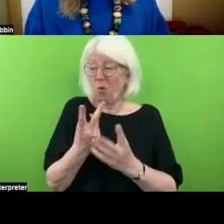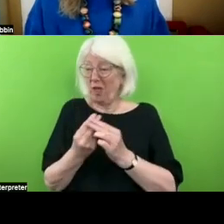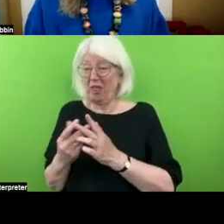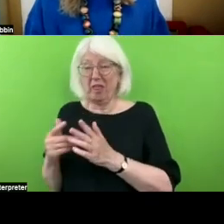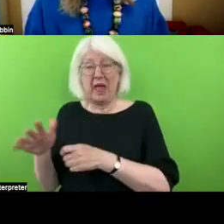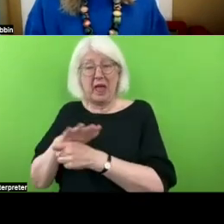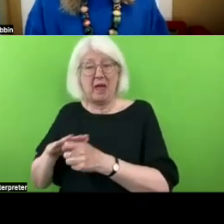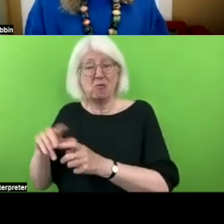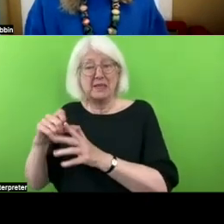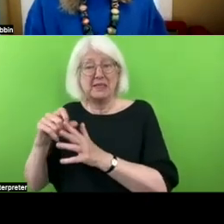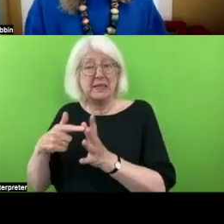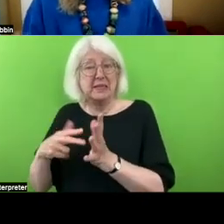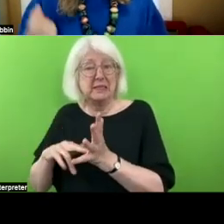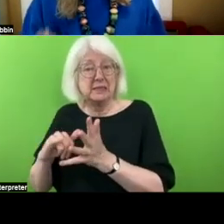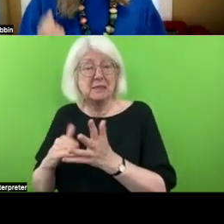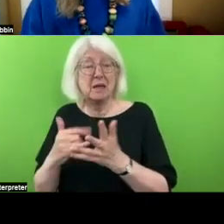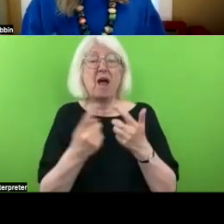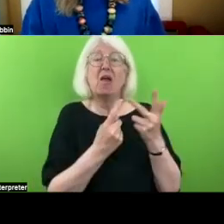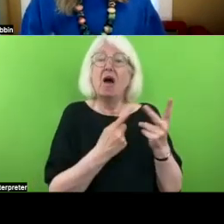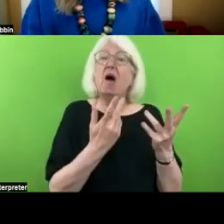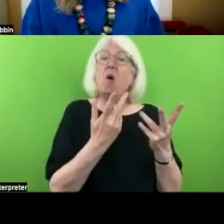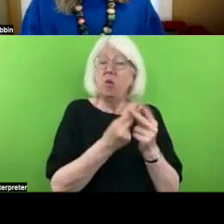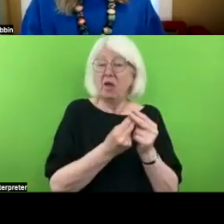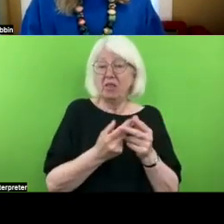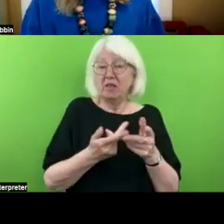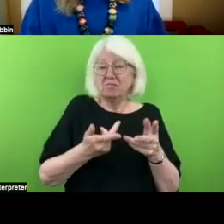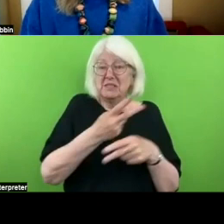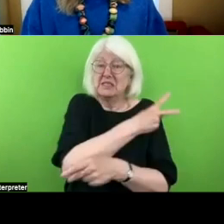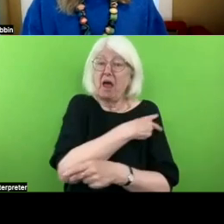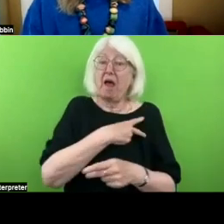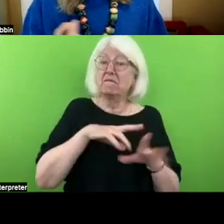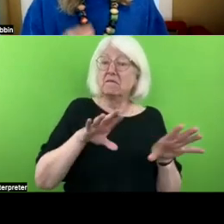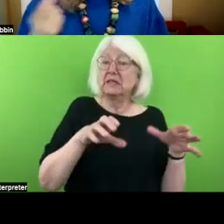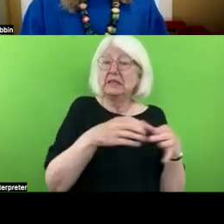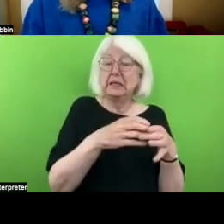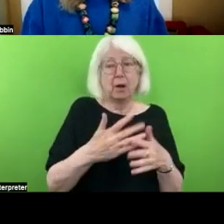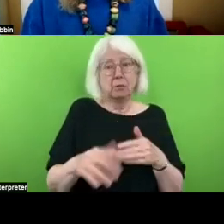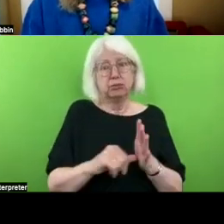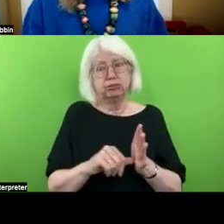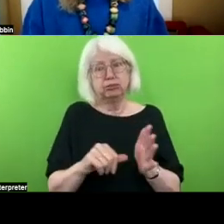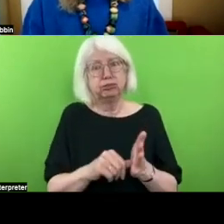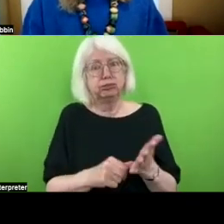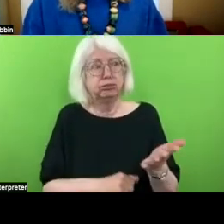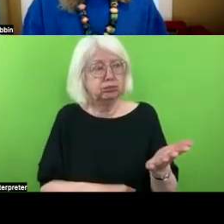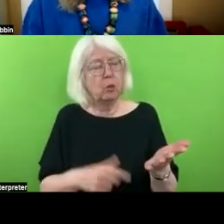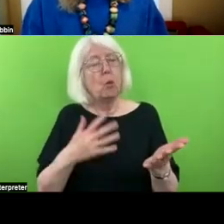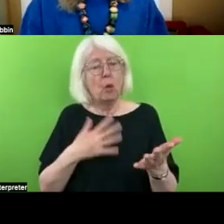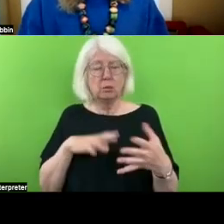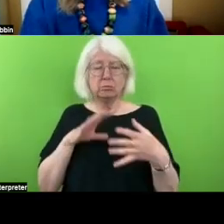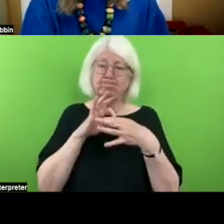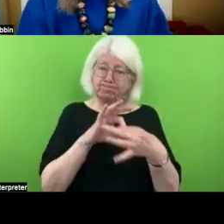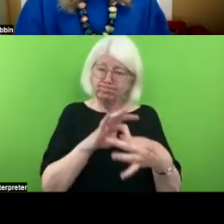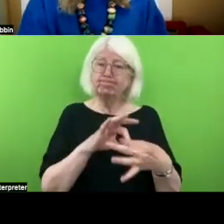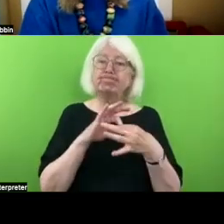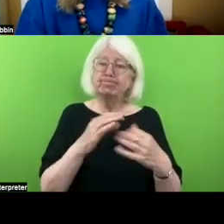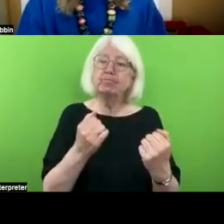with their staff team, but actually finding that really hard. So wanting to draw on their relational power as